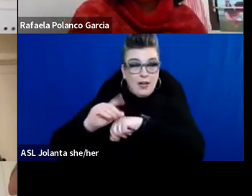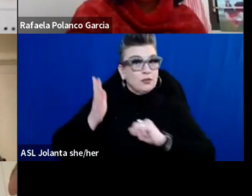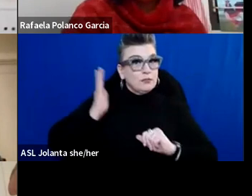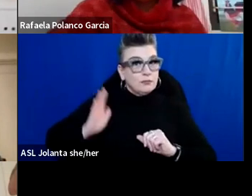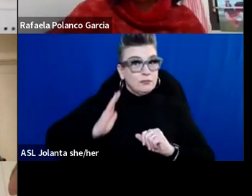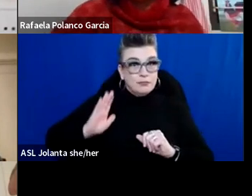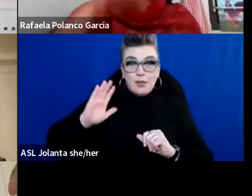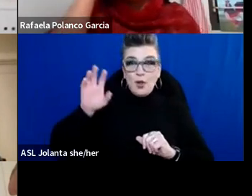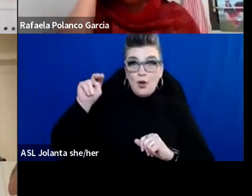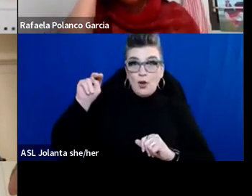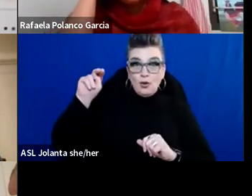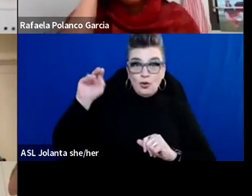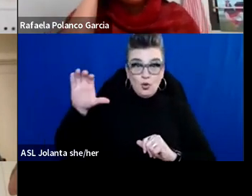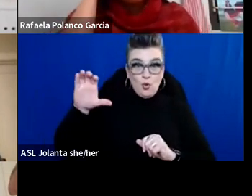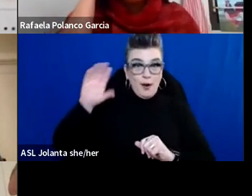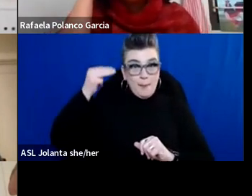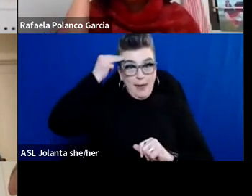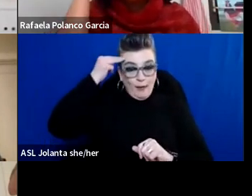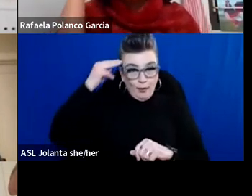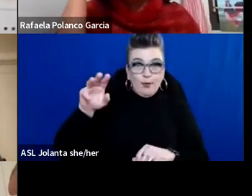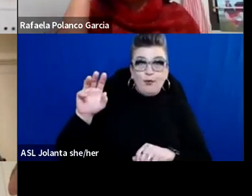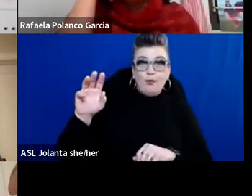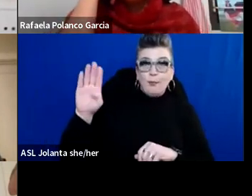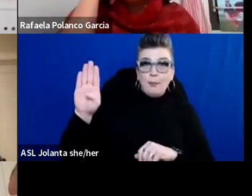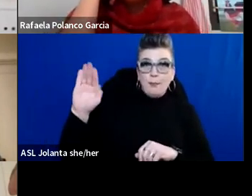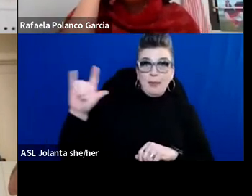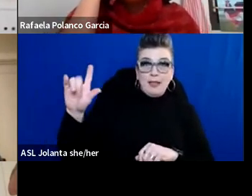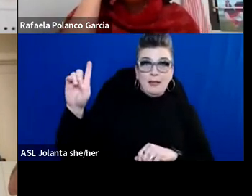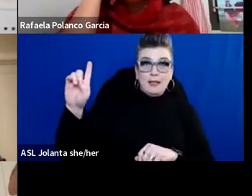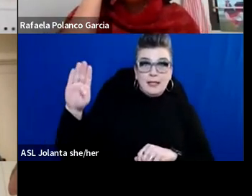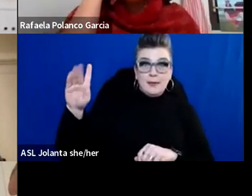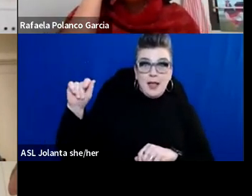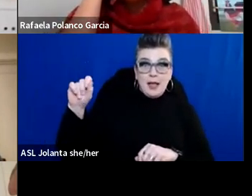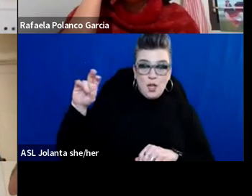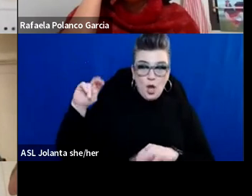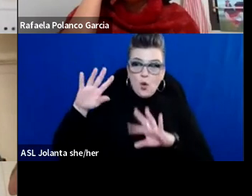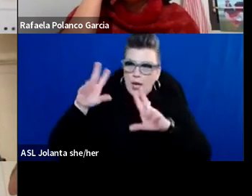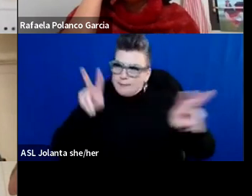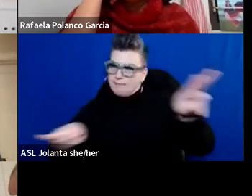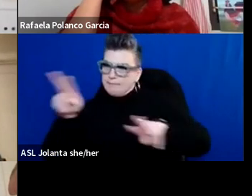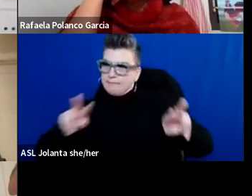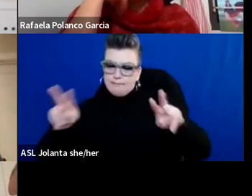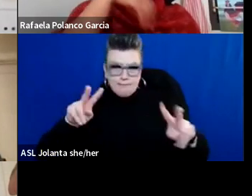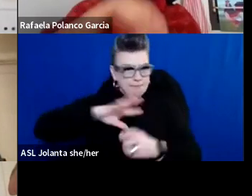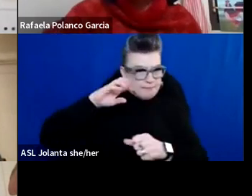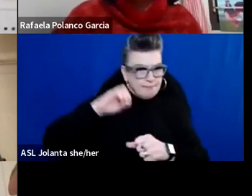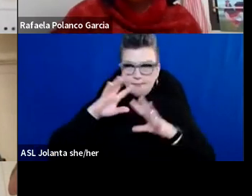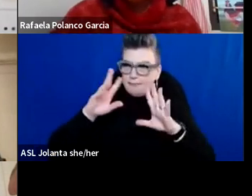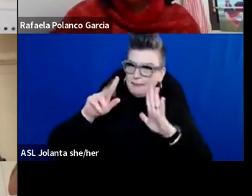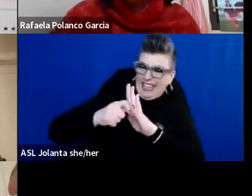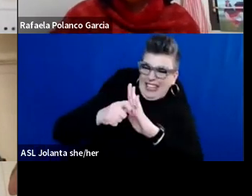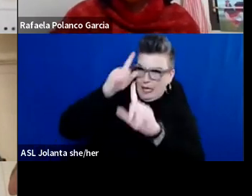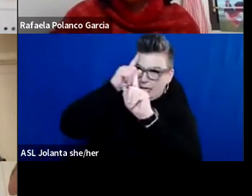bill de blasio overseeing key initiatives including the nation's largest expansion of early childhood